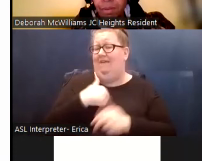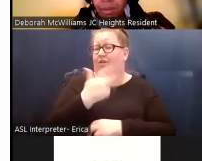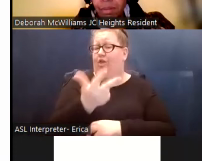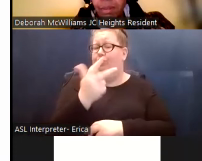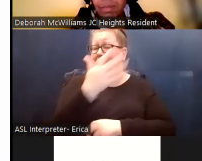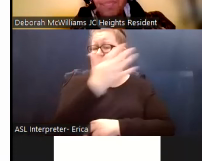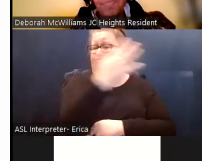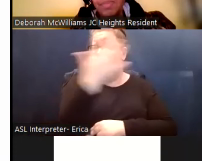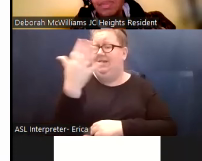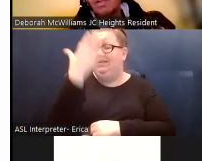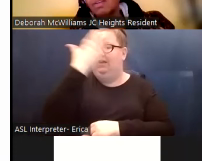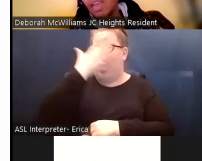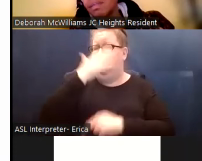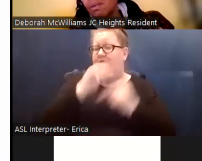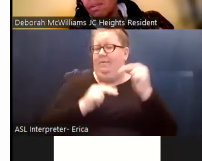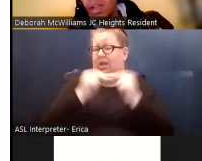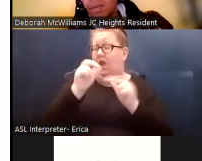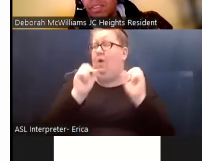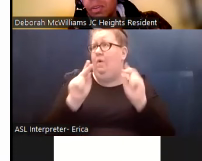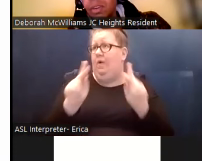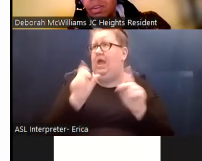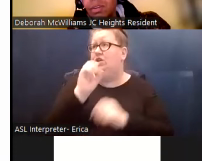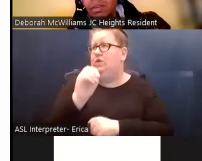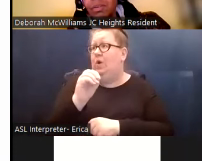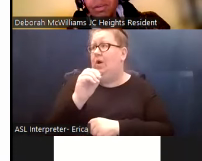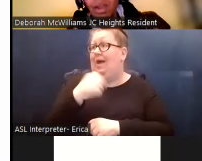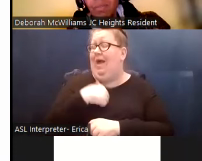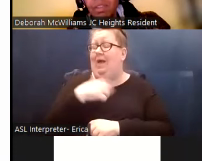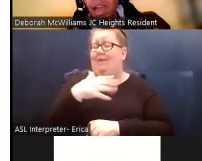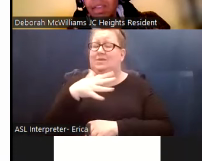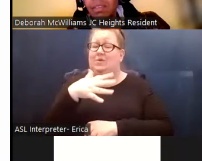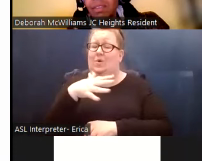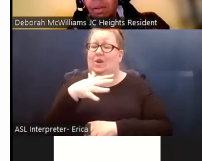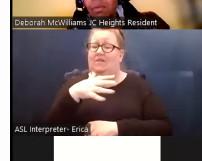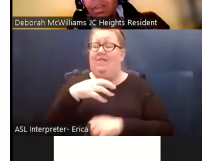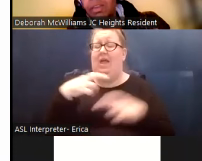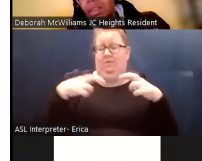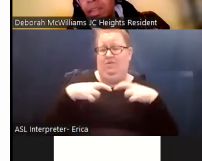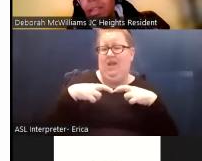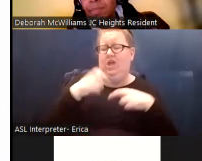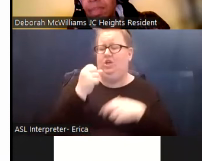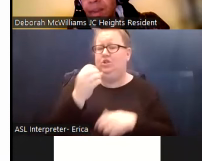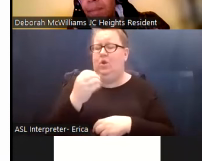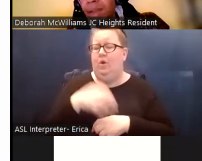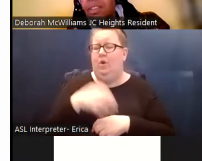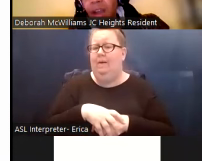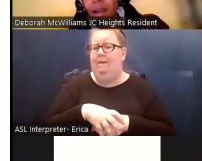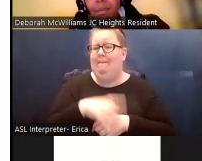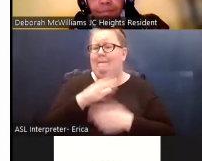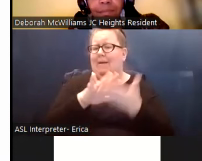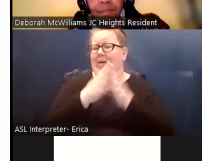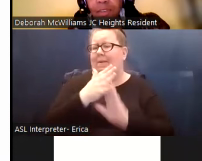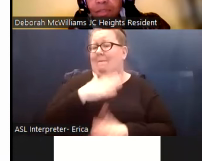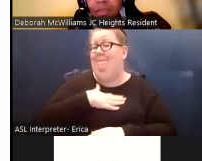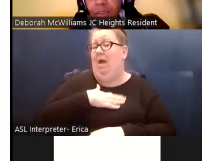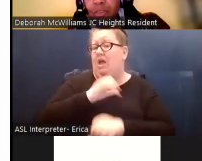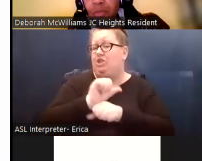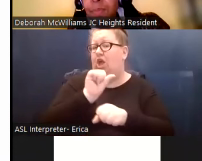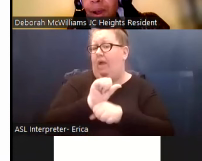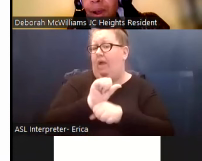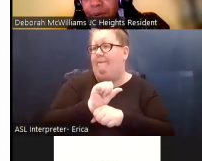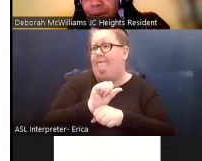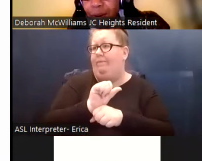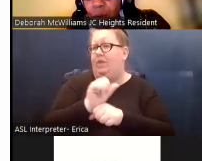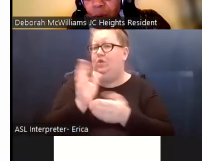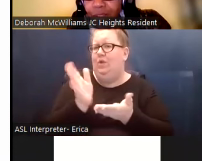our building. Okay, so I'm I'm retired, so it's become my job to